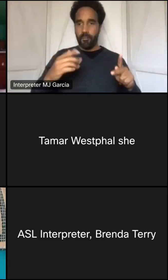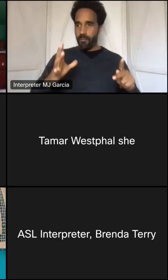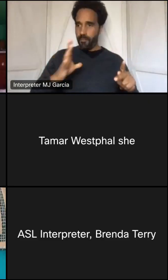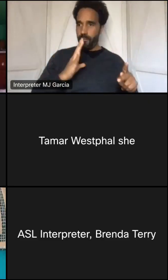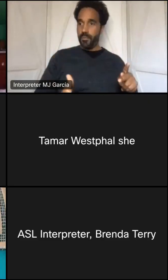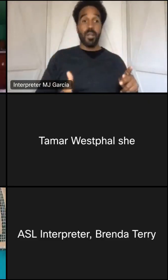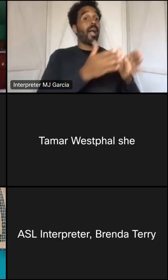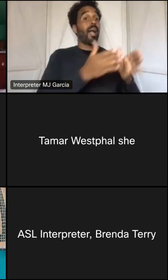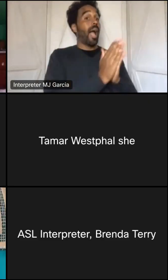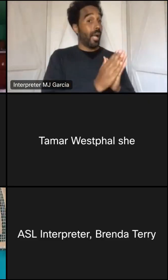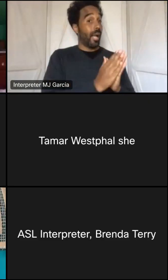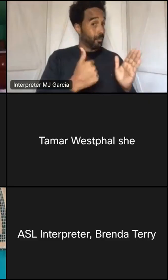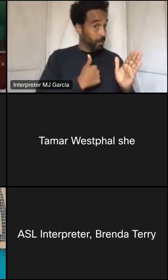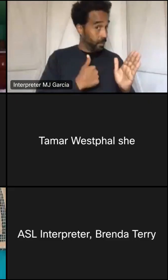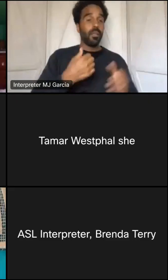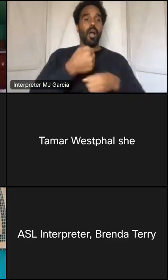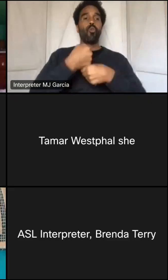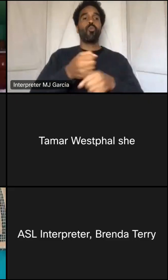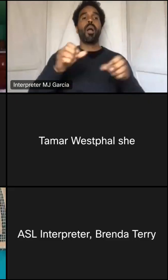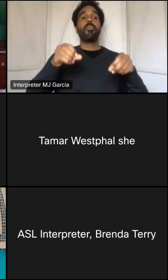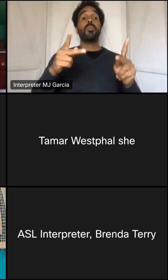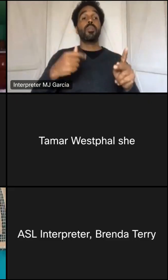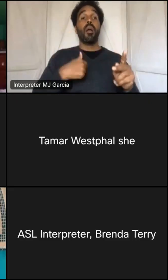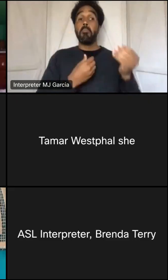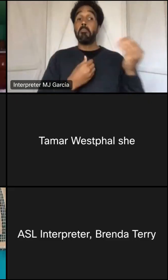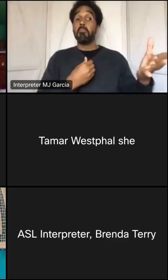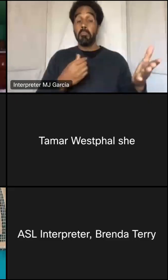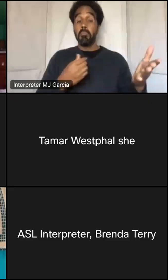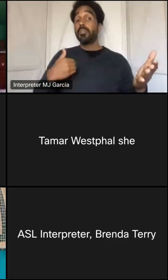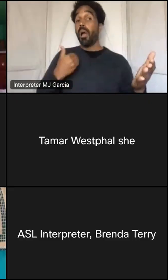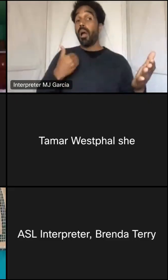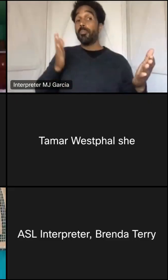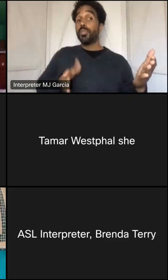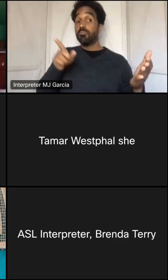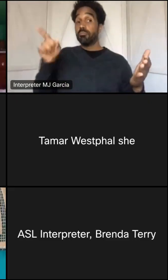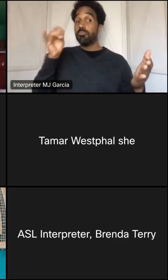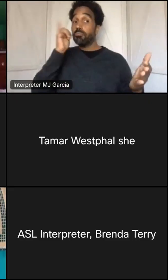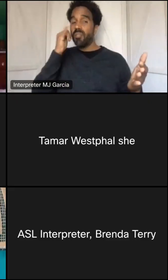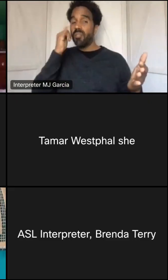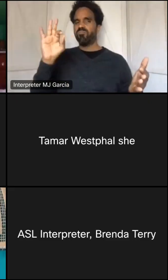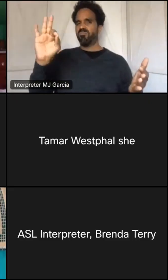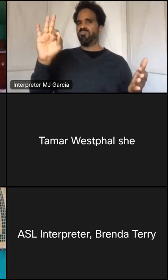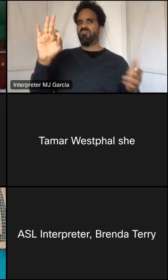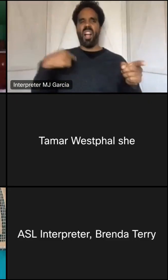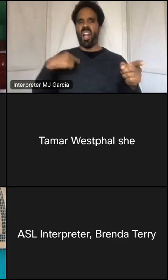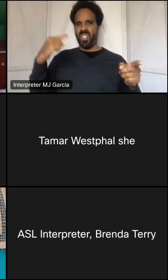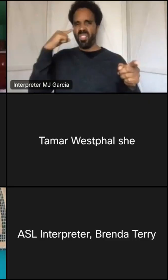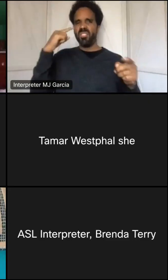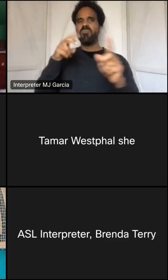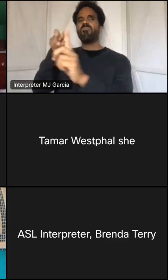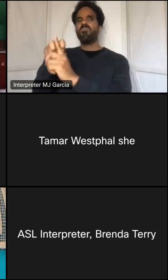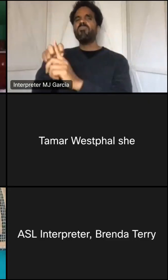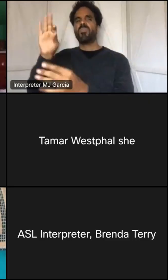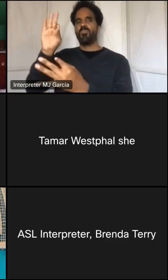well, actually, there's a young person in Buffalo that I think you should connect with that would be great for